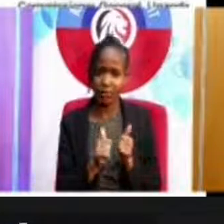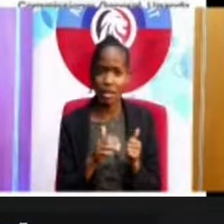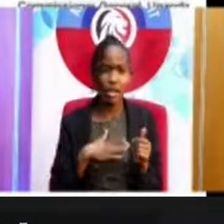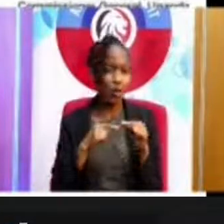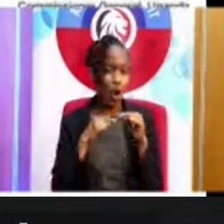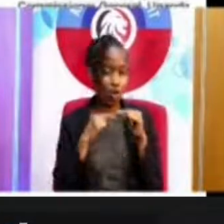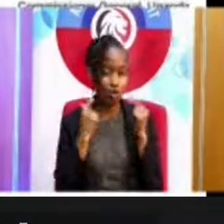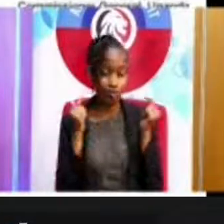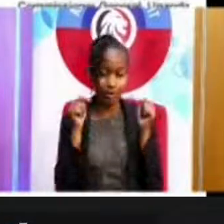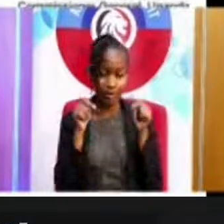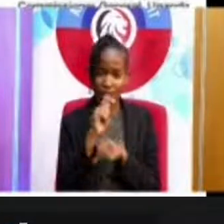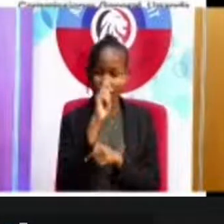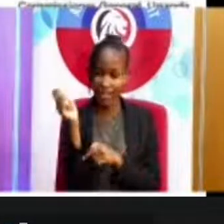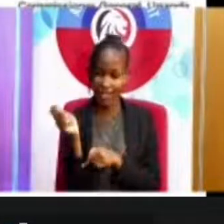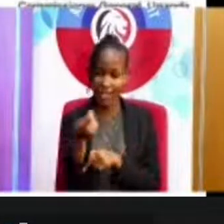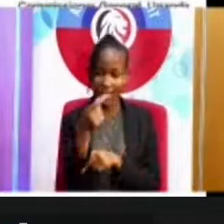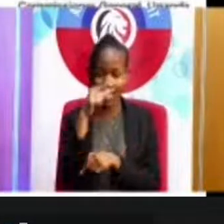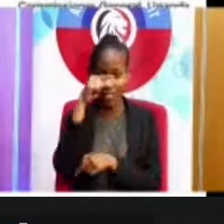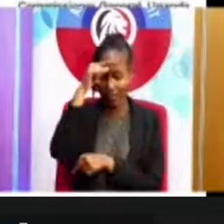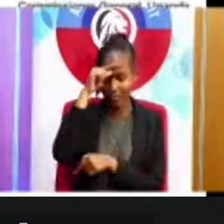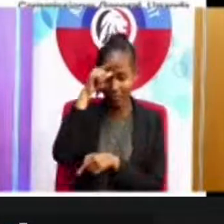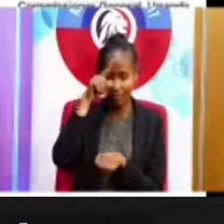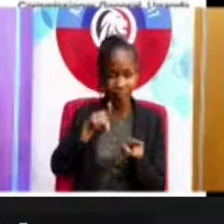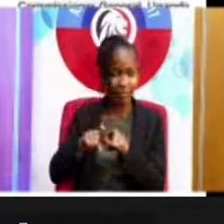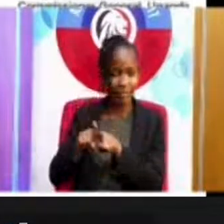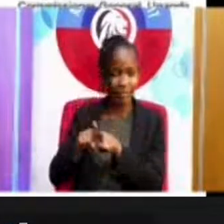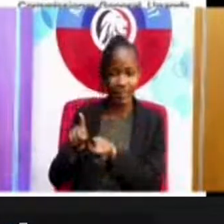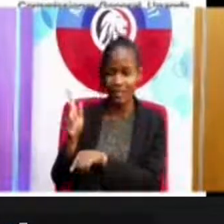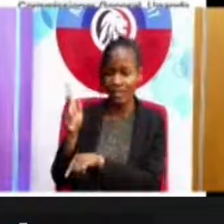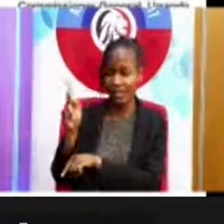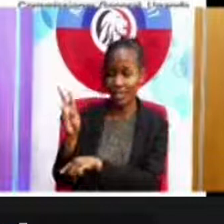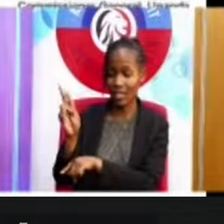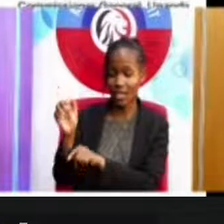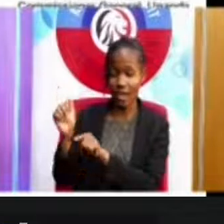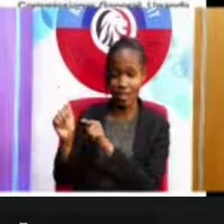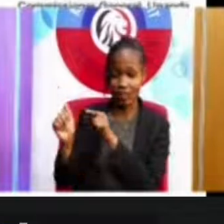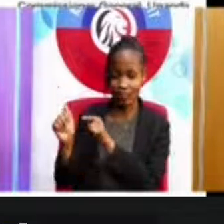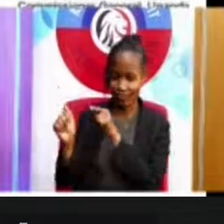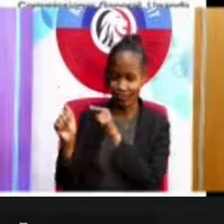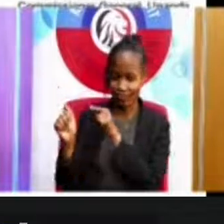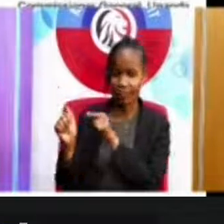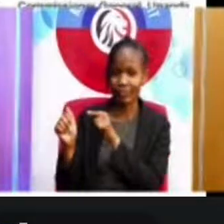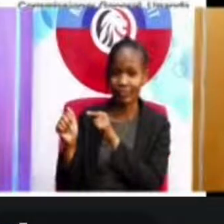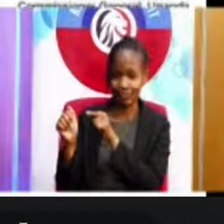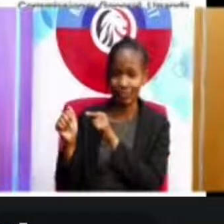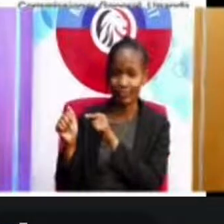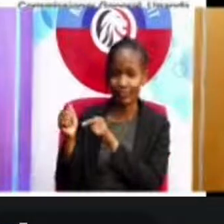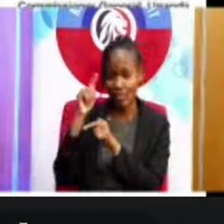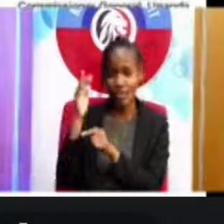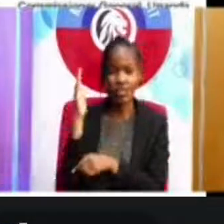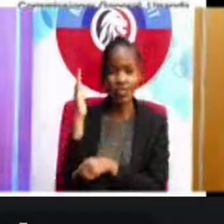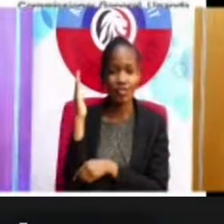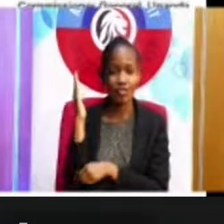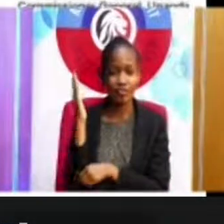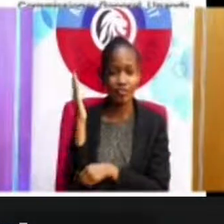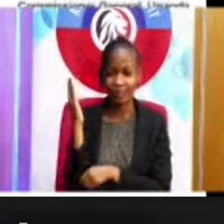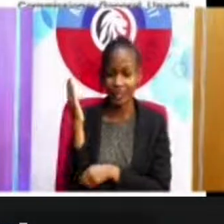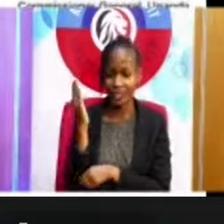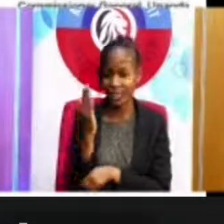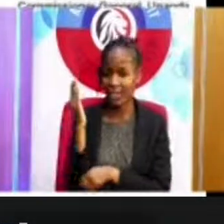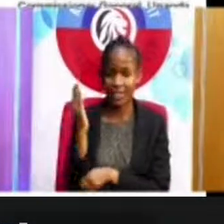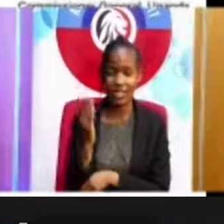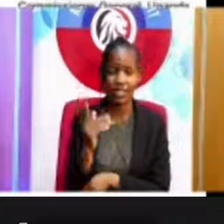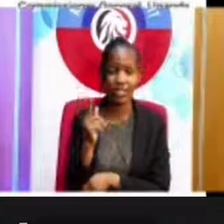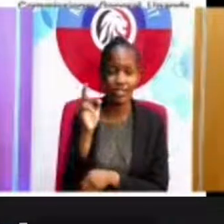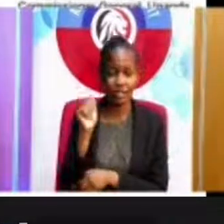Kenyan government and the Kenya Revenue Authority, for facilitating trade during the